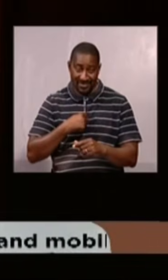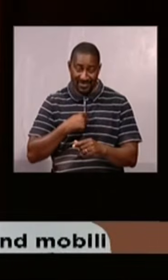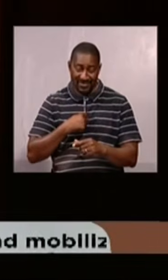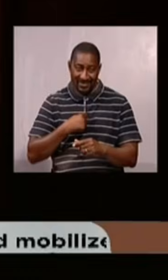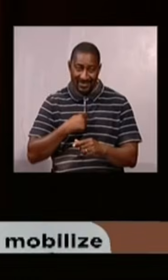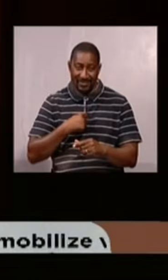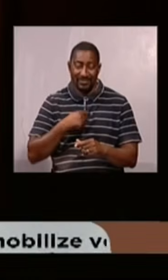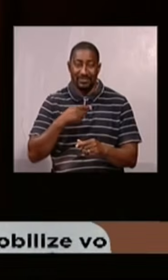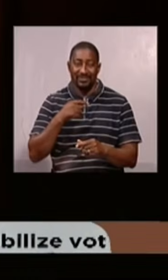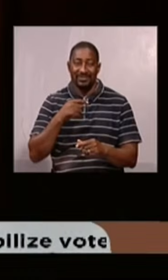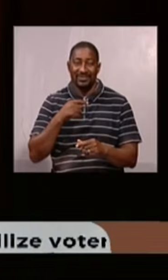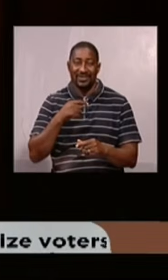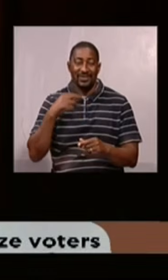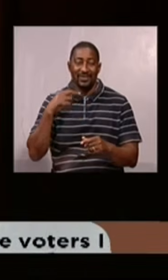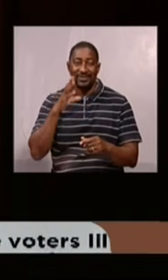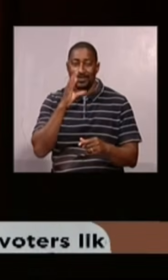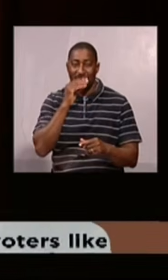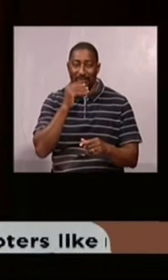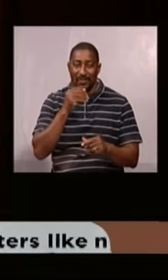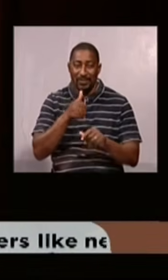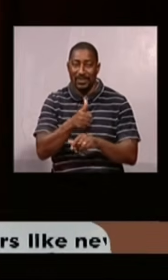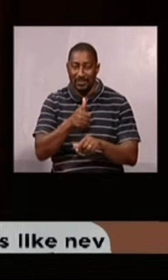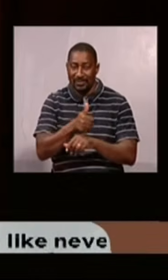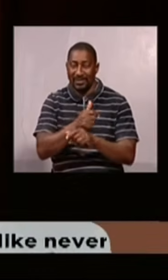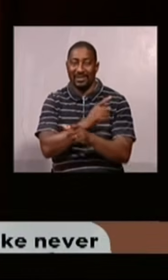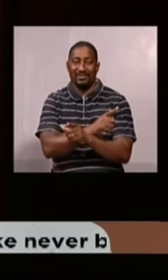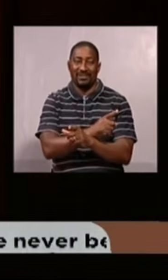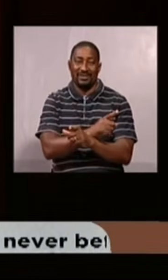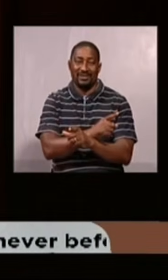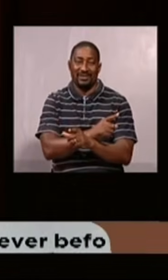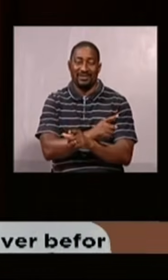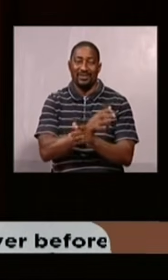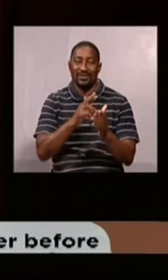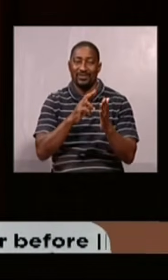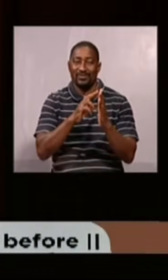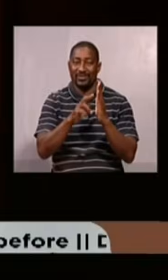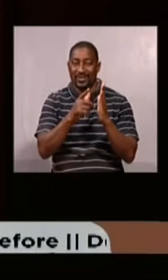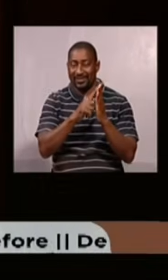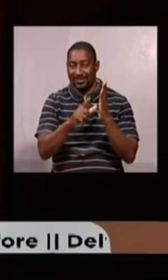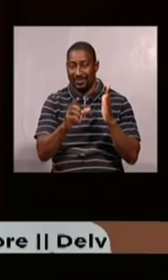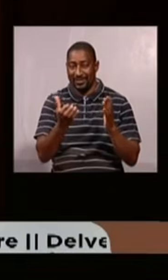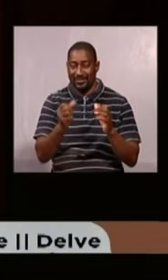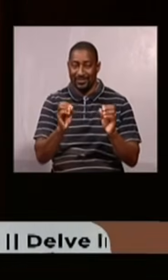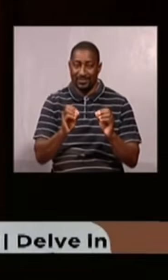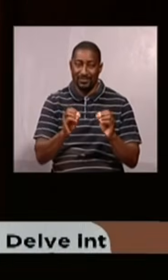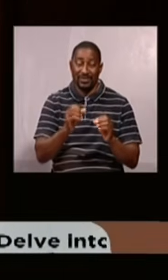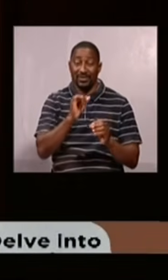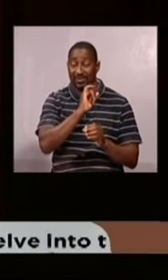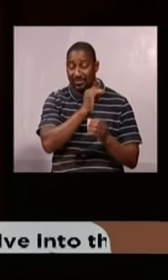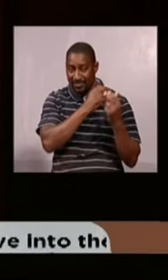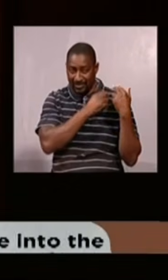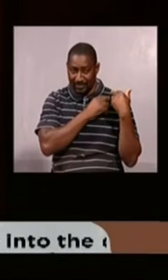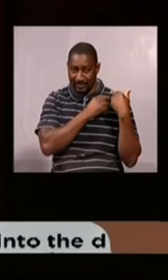government. There are implications of that. We don't have a set of rules around it or laws around it, but there is responsible use